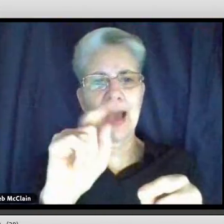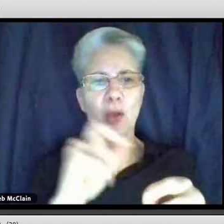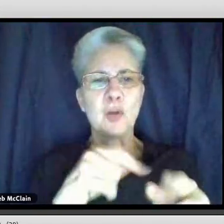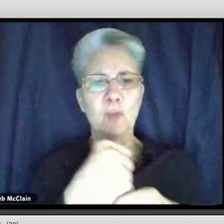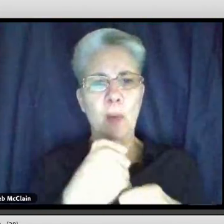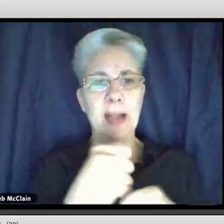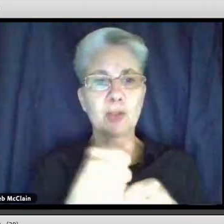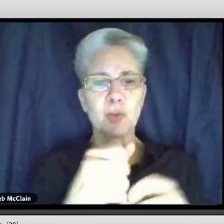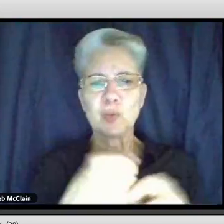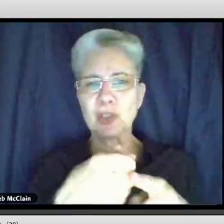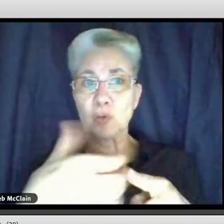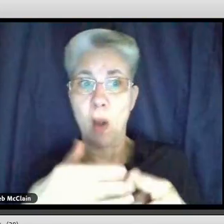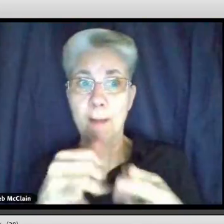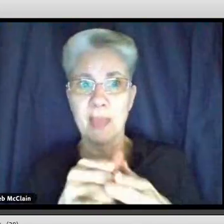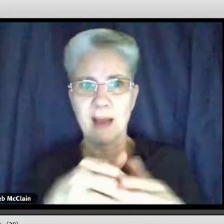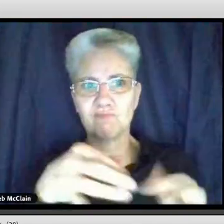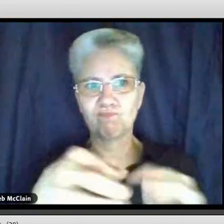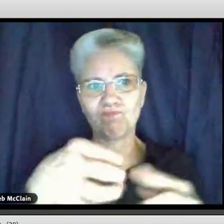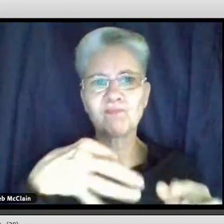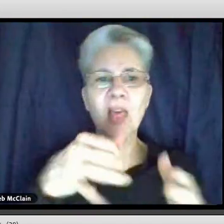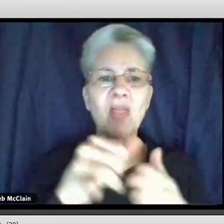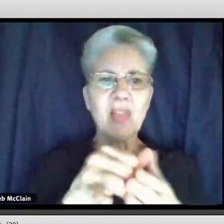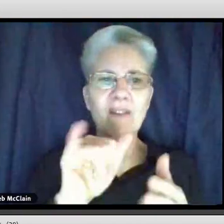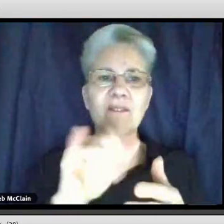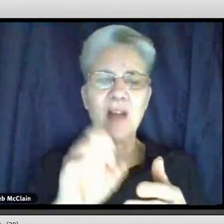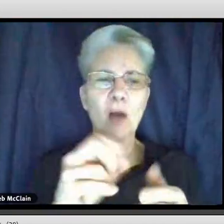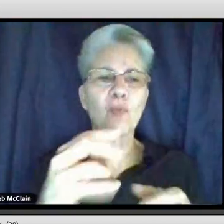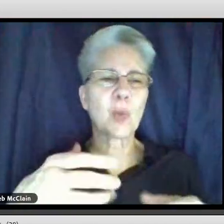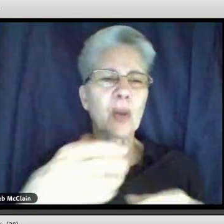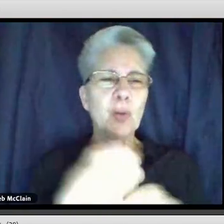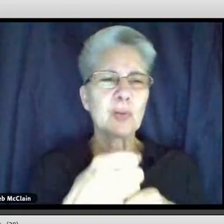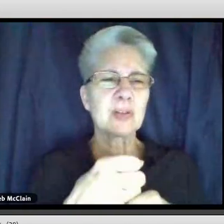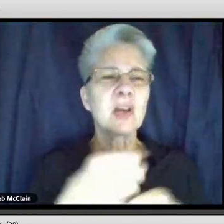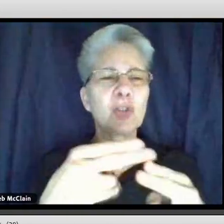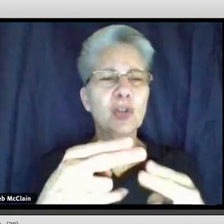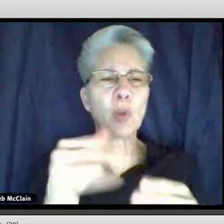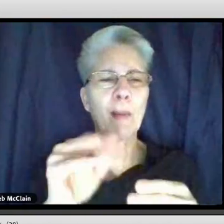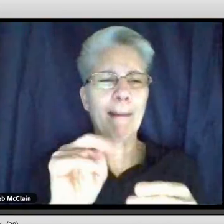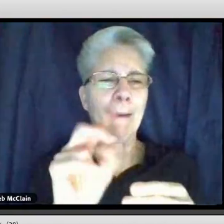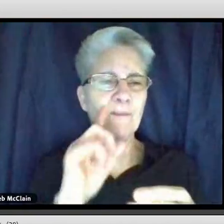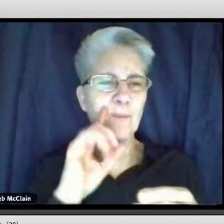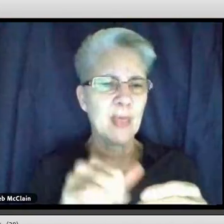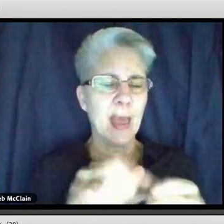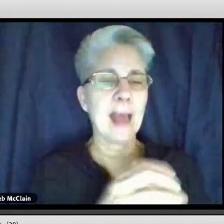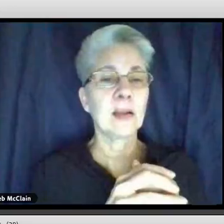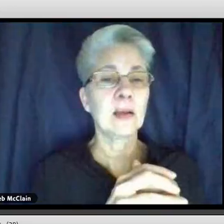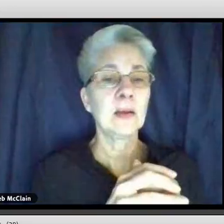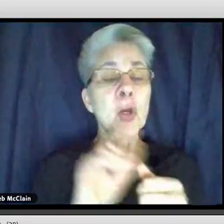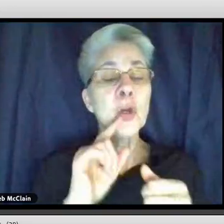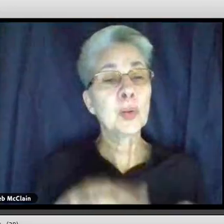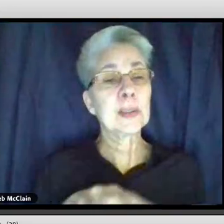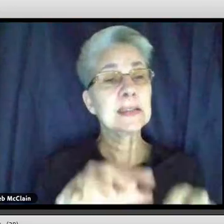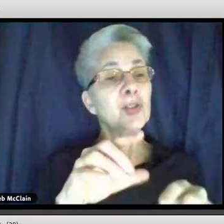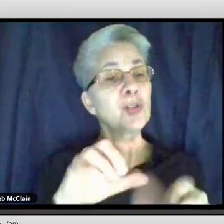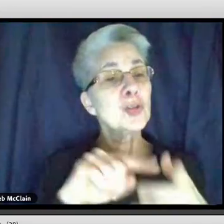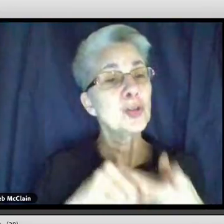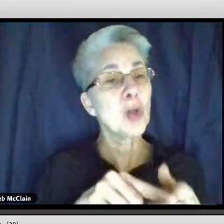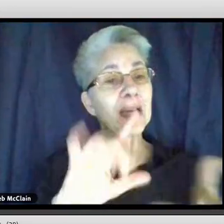file. So we use digital object as a shorthand for both of those things. You may undertake digital